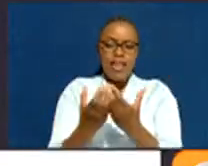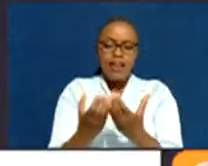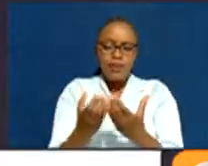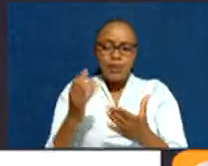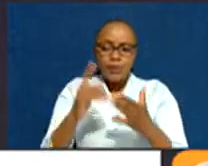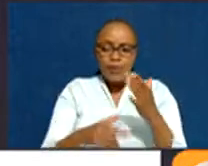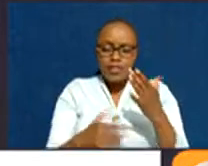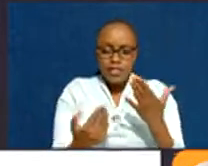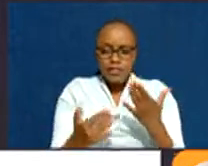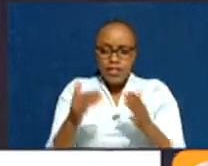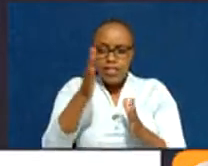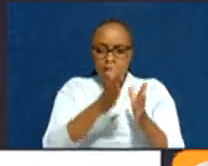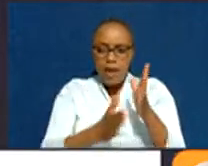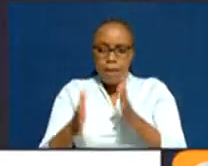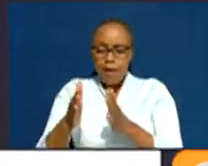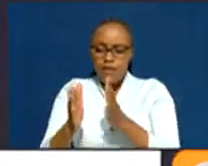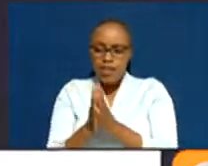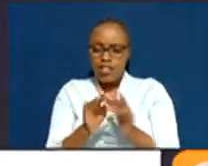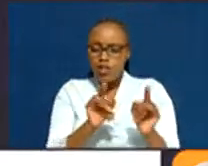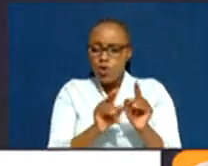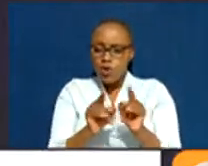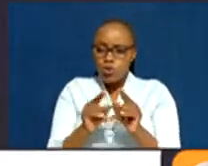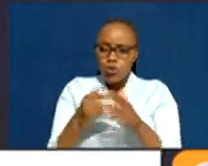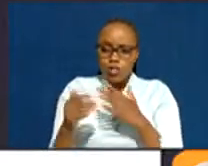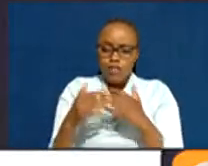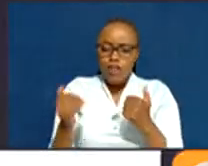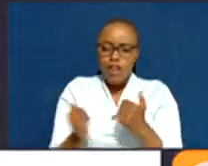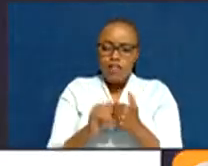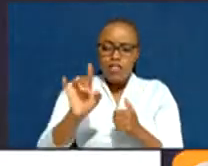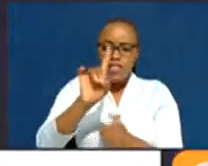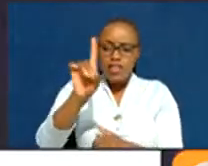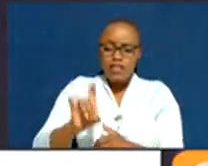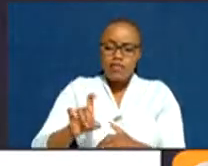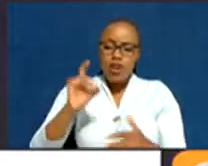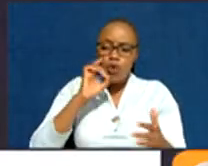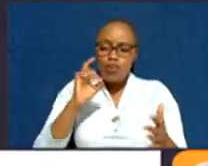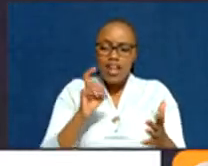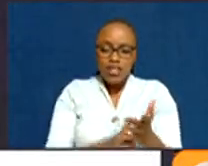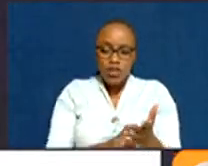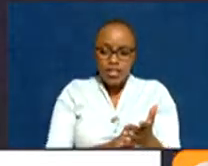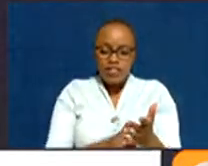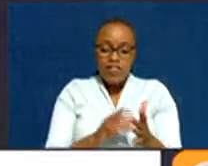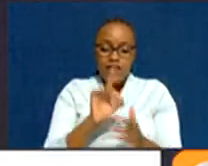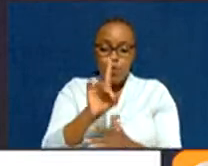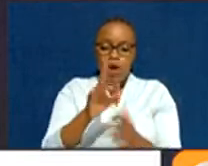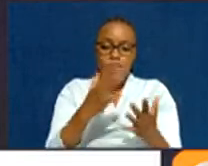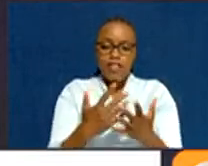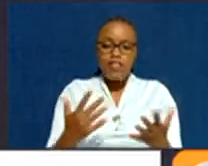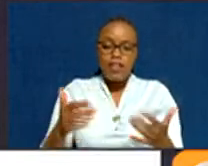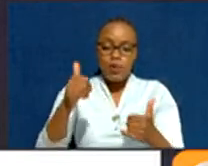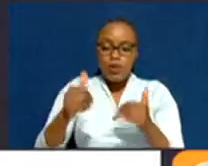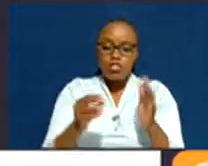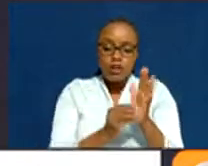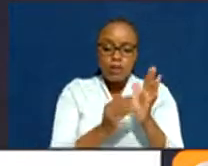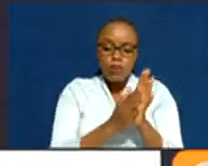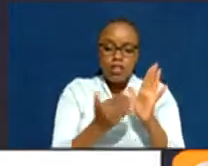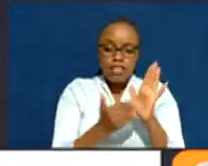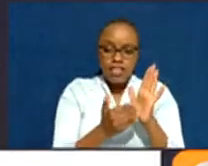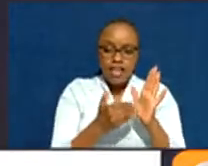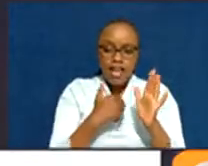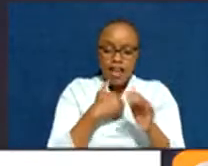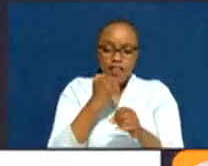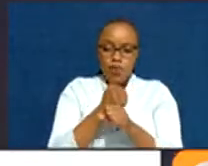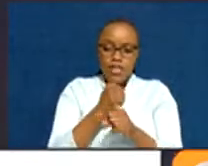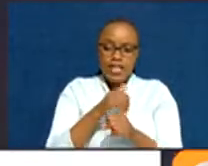in terms of reparations, in terms of all this, there is a question of acknowledgement. Mm. And one of the things that the British government, and indeed the